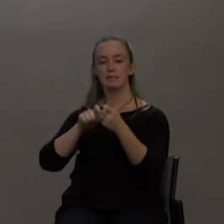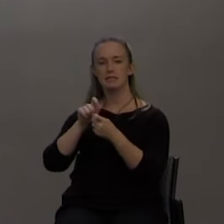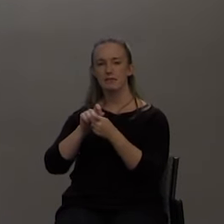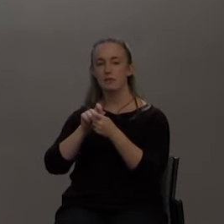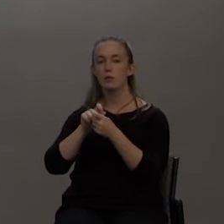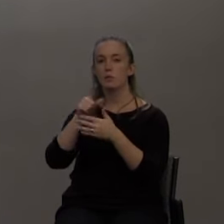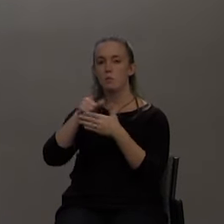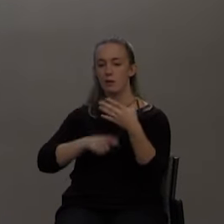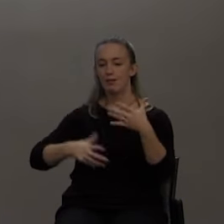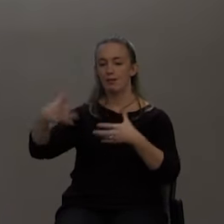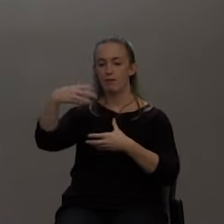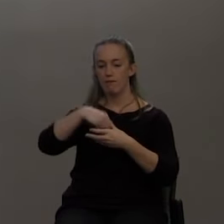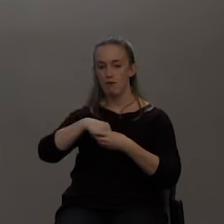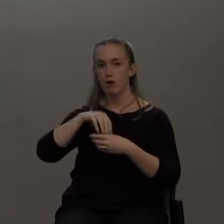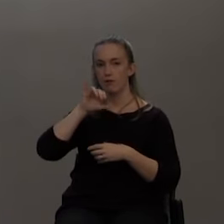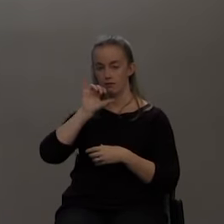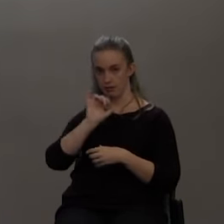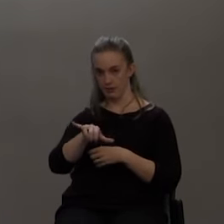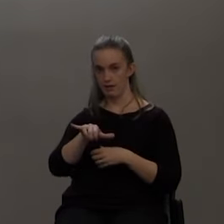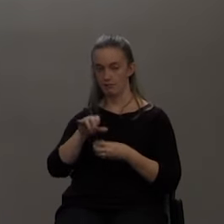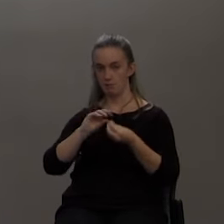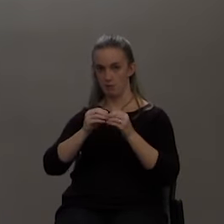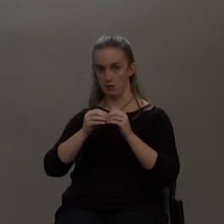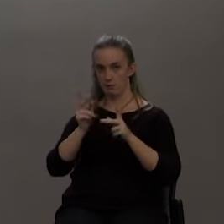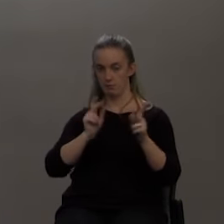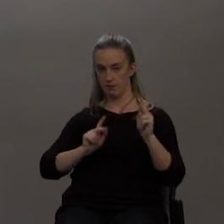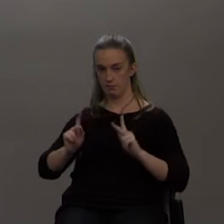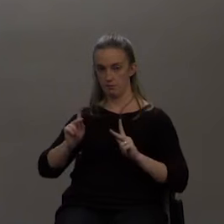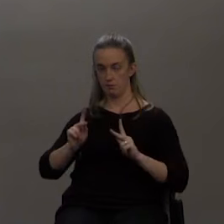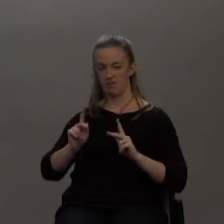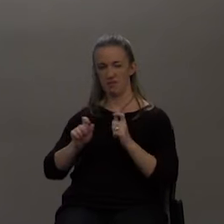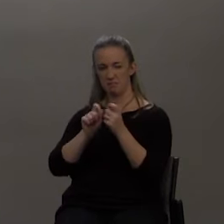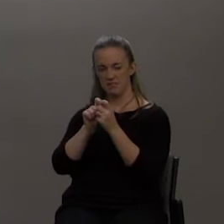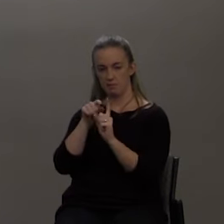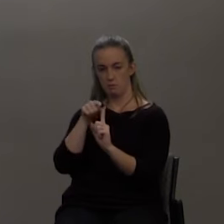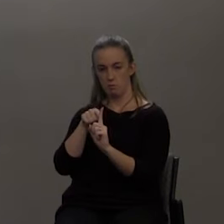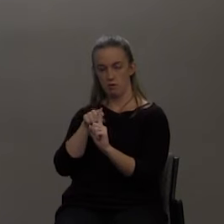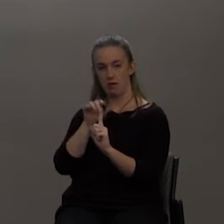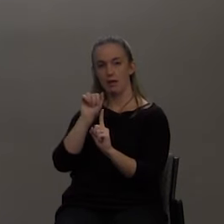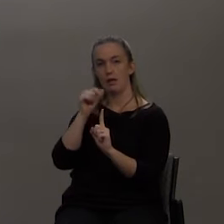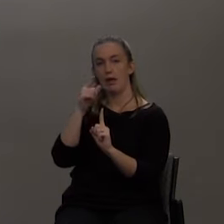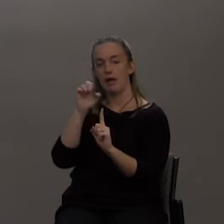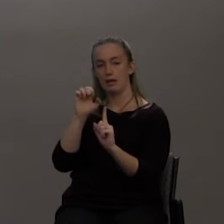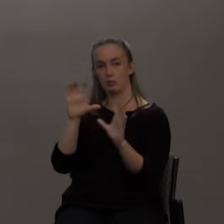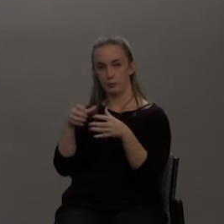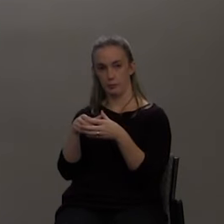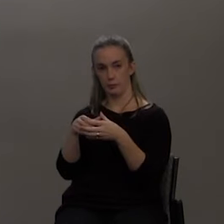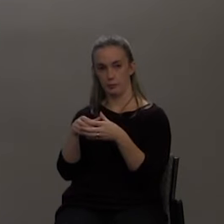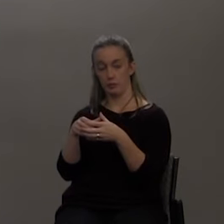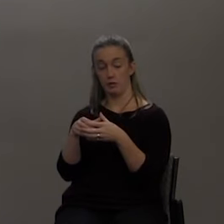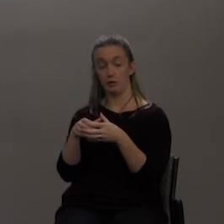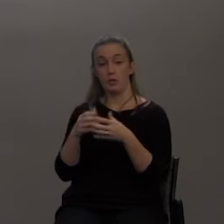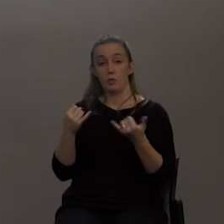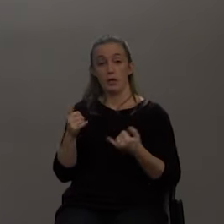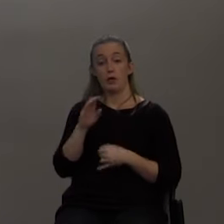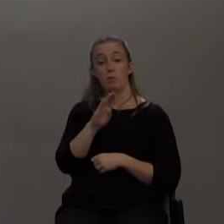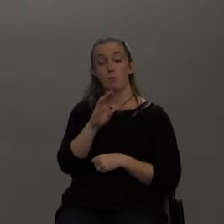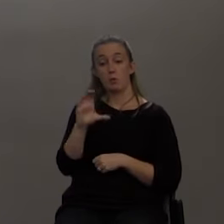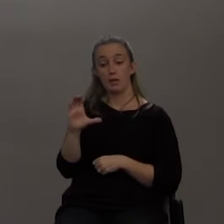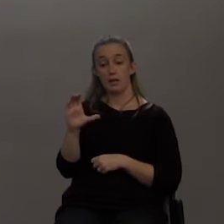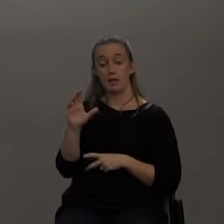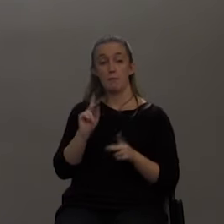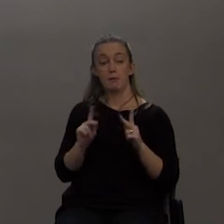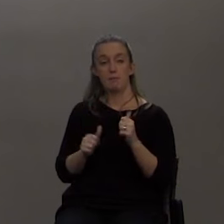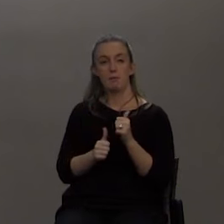So here you can see the current population breakdown of Boyle County is primarily persons between